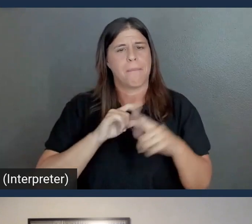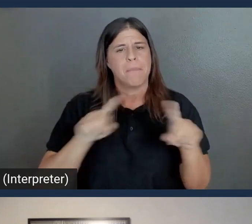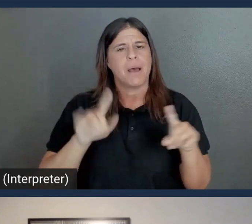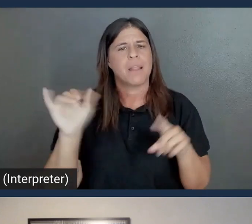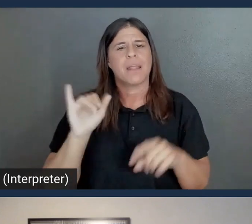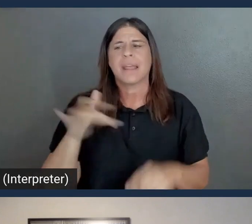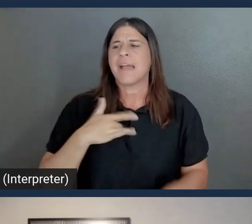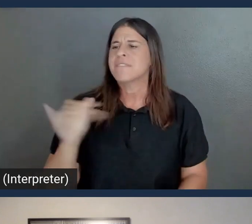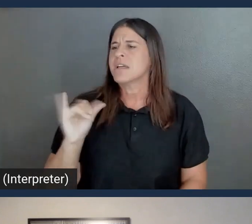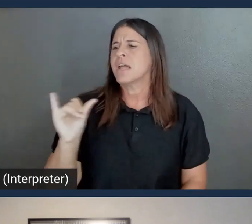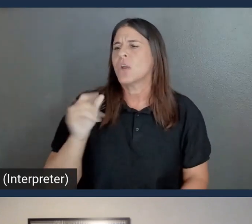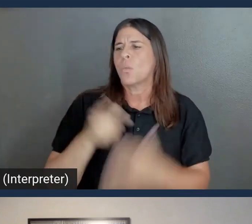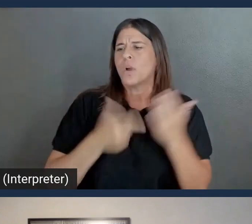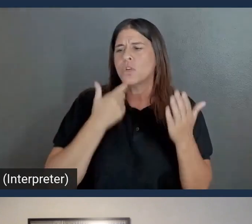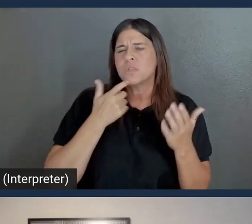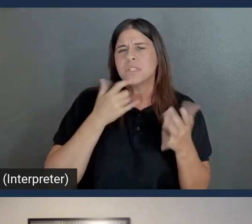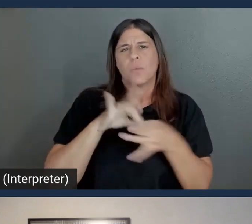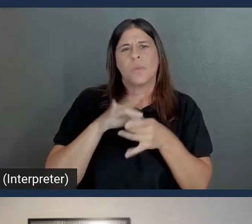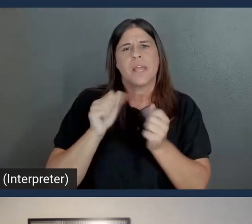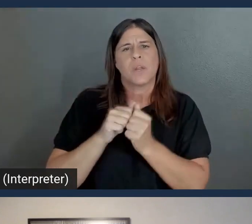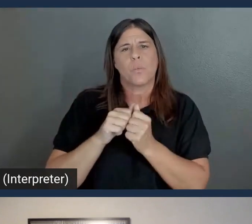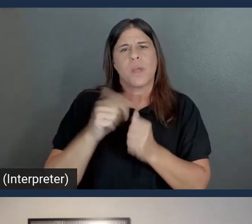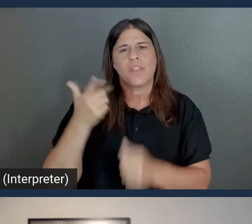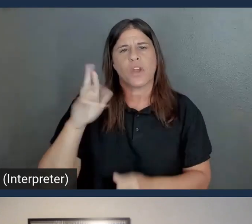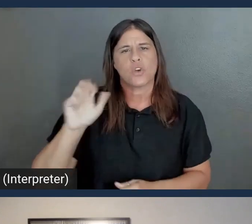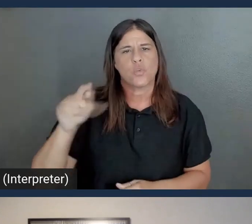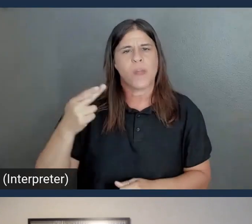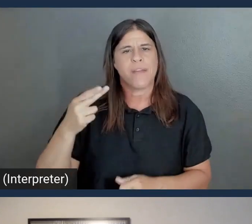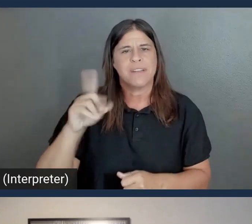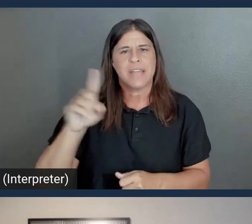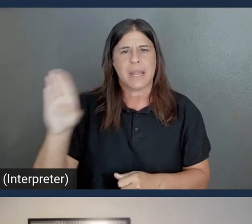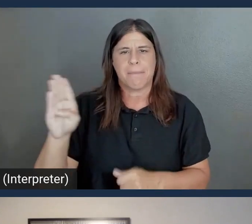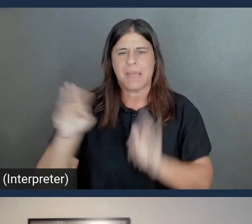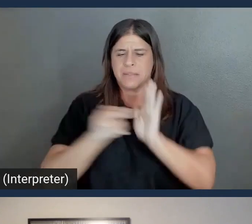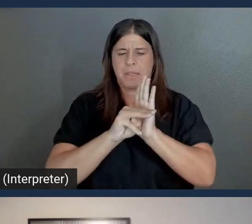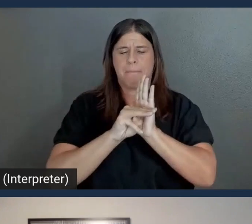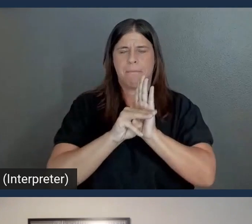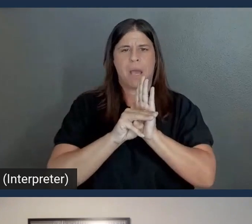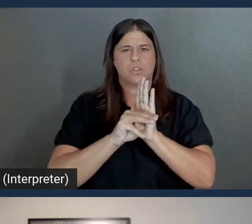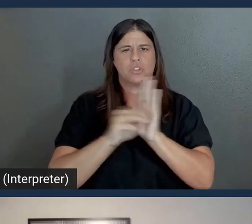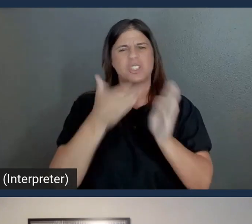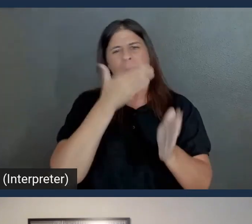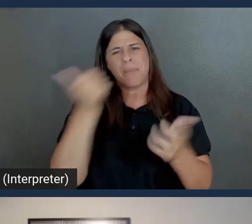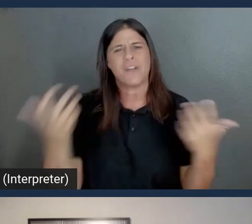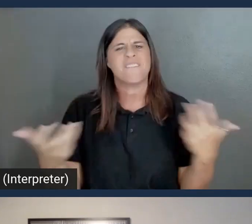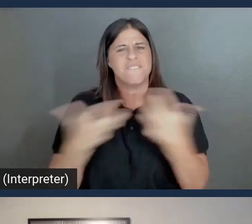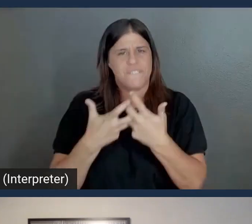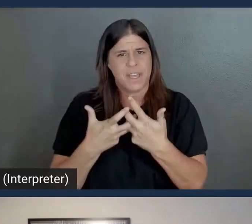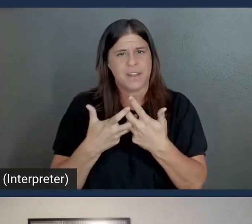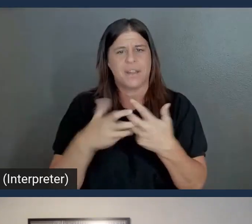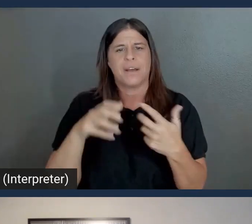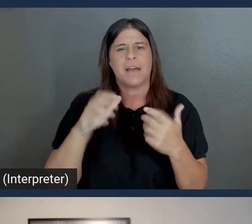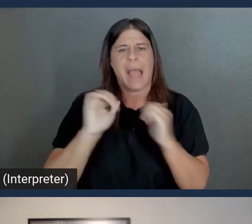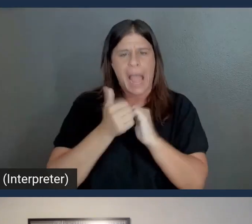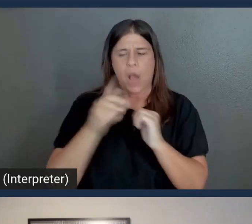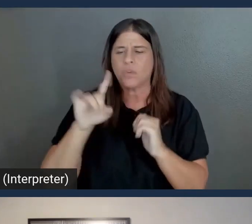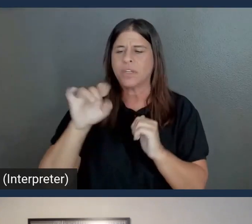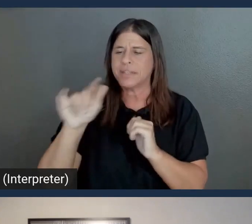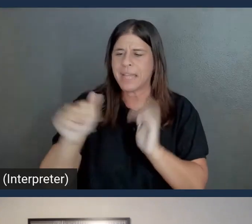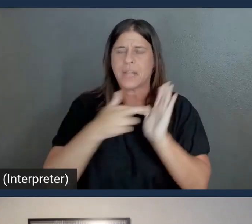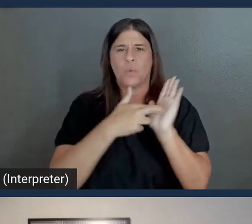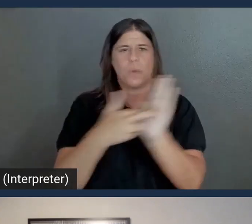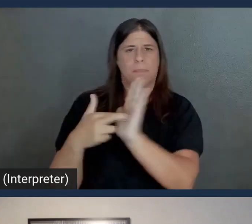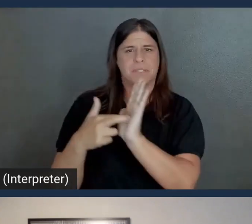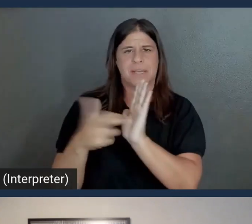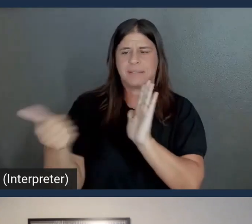feel like what you're saying with the graph database is that the model is just kind of a better fit in terms of the data representation and the structuring